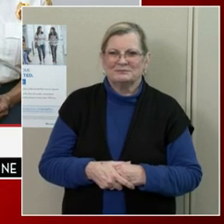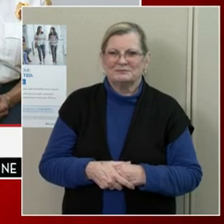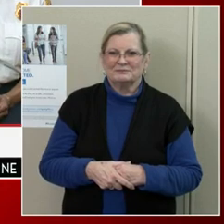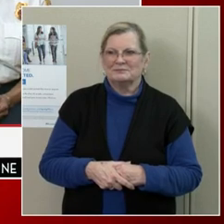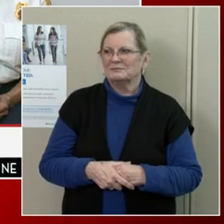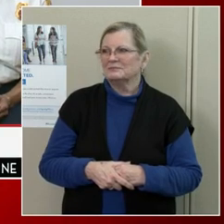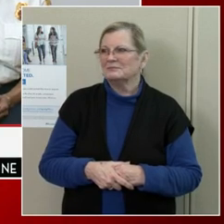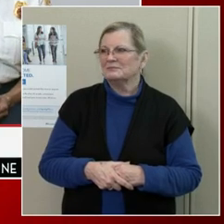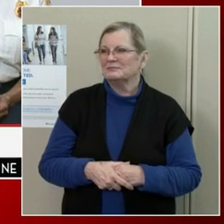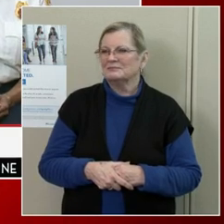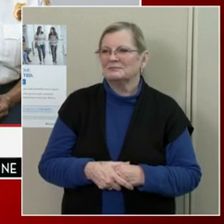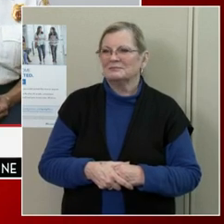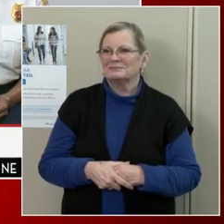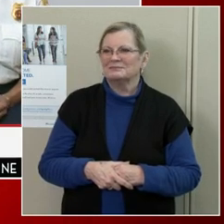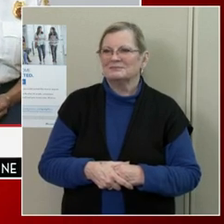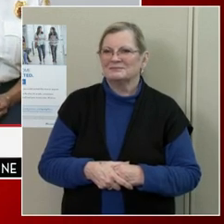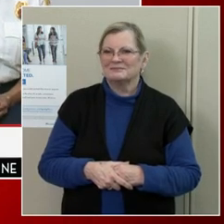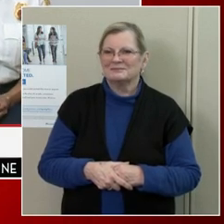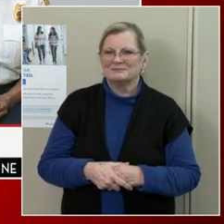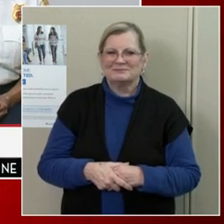We can both close our eyes.